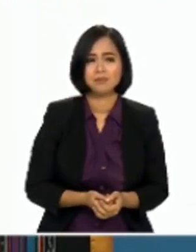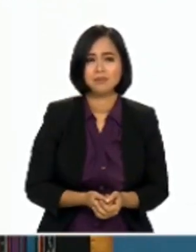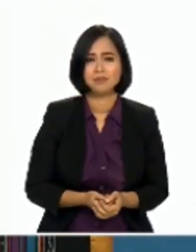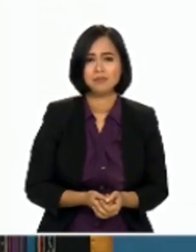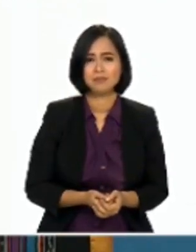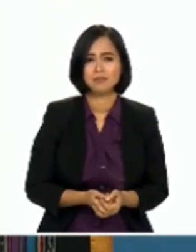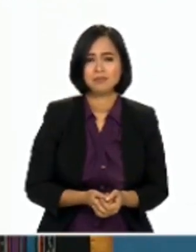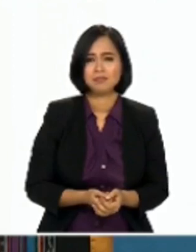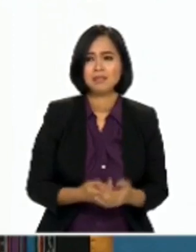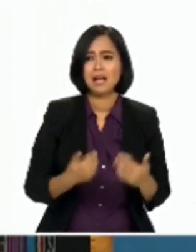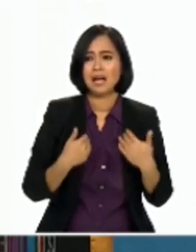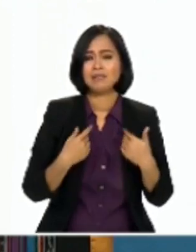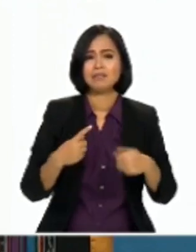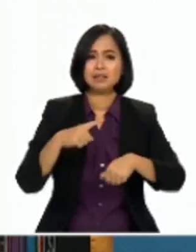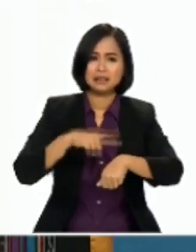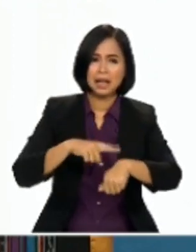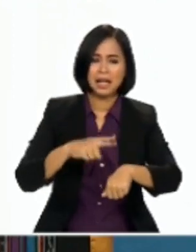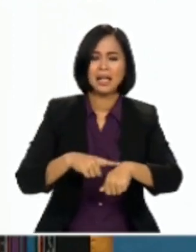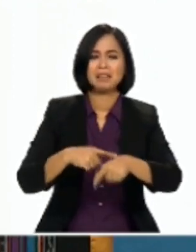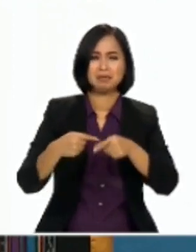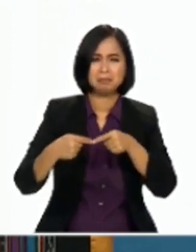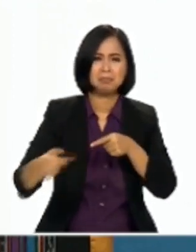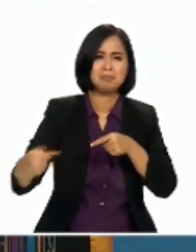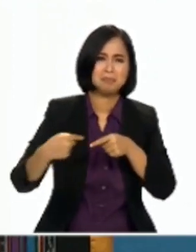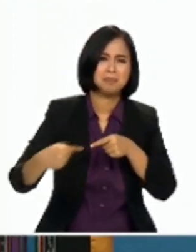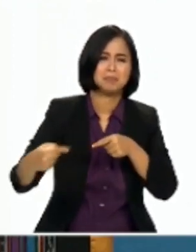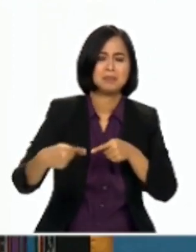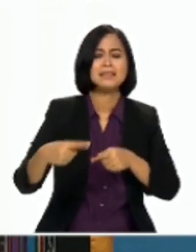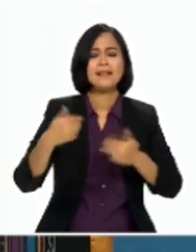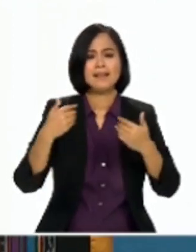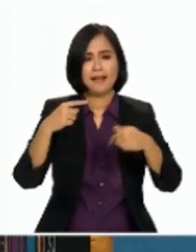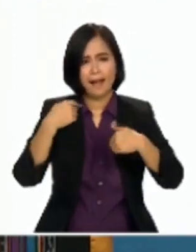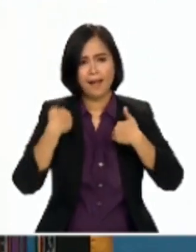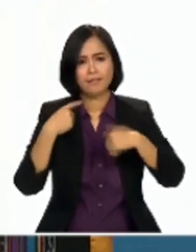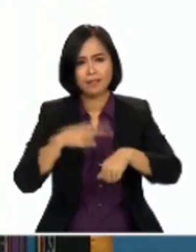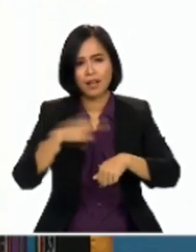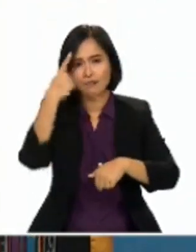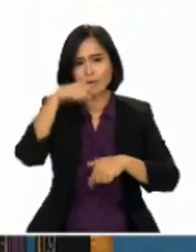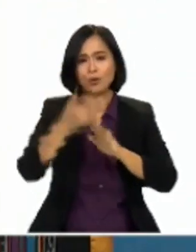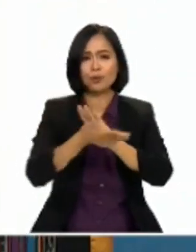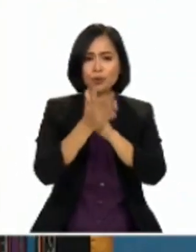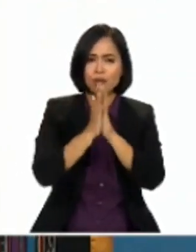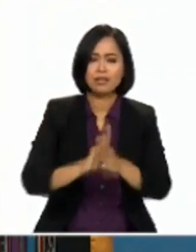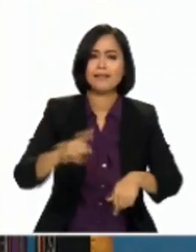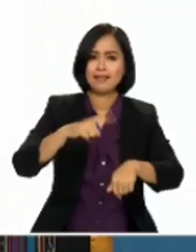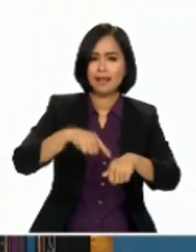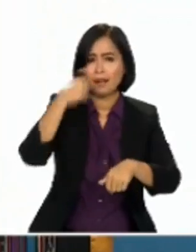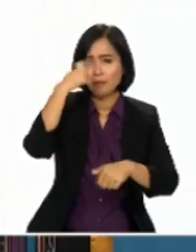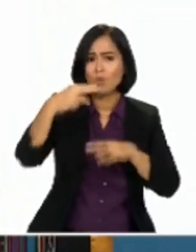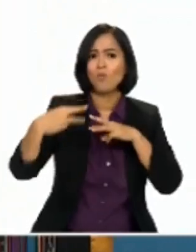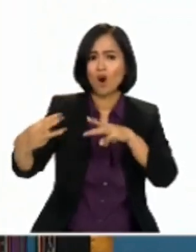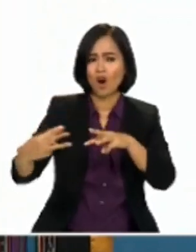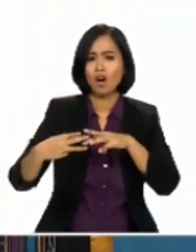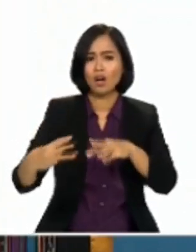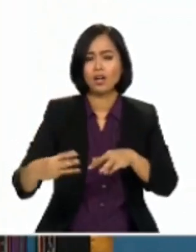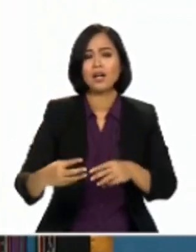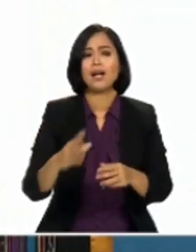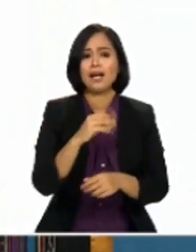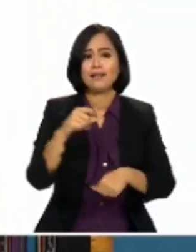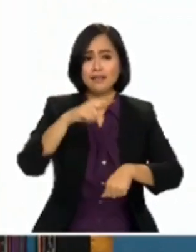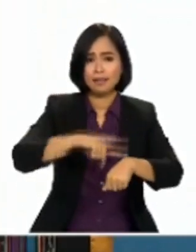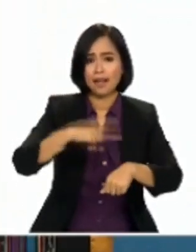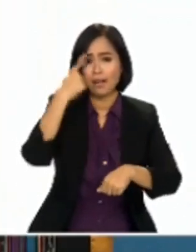on a time to antagonize, on a time to make peace, on a time to go to war, and a time to